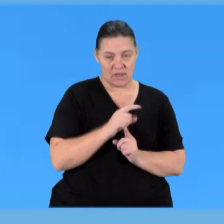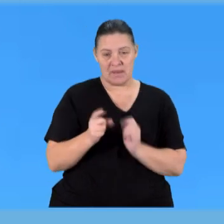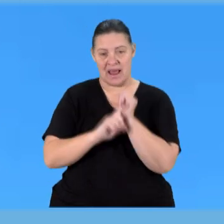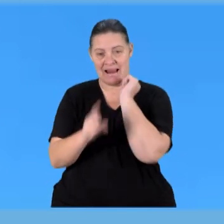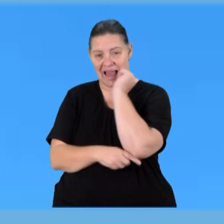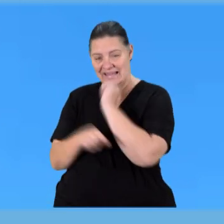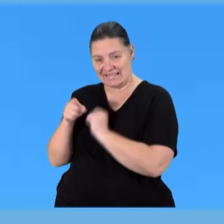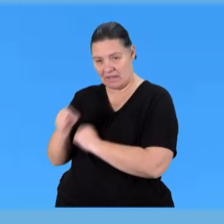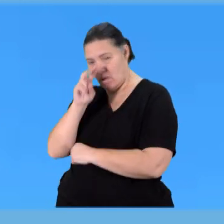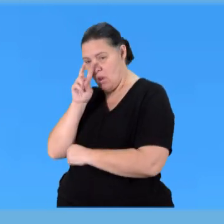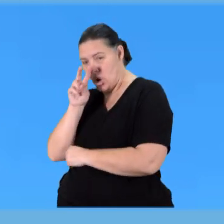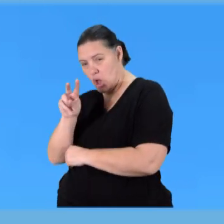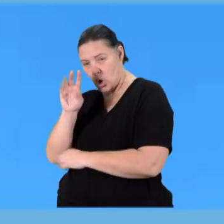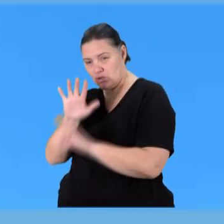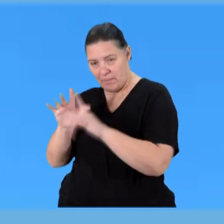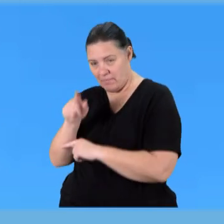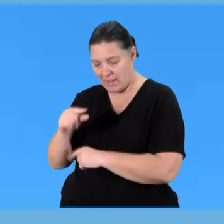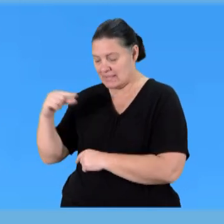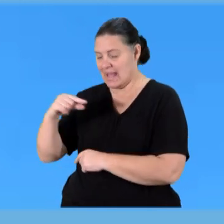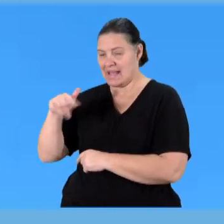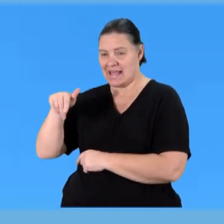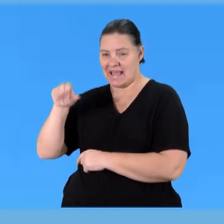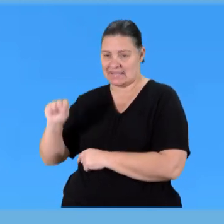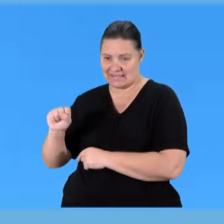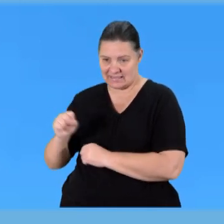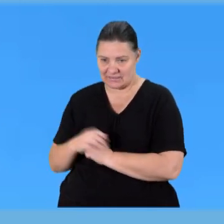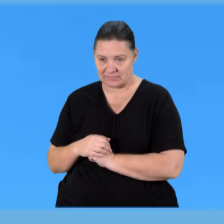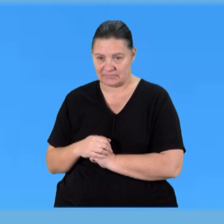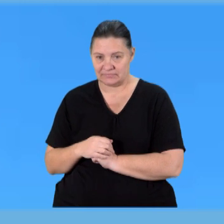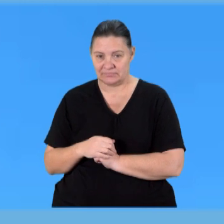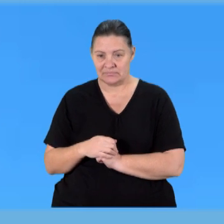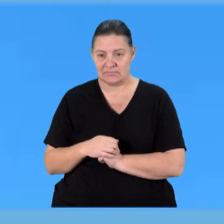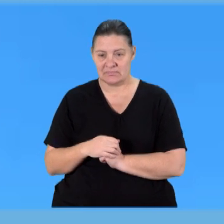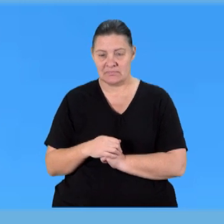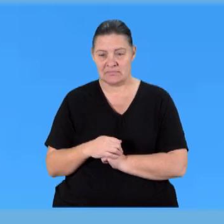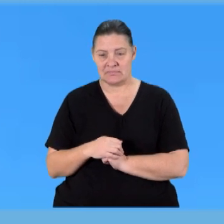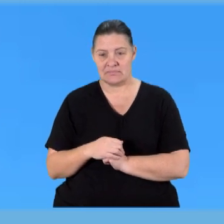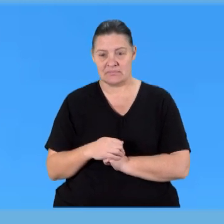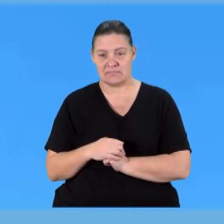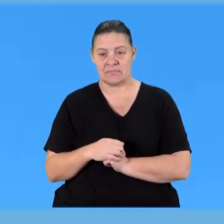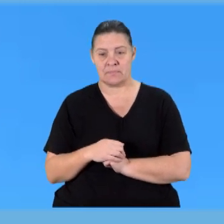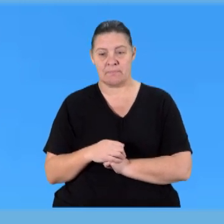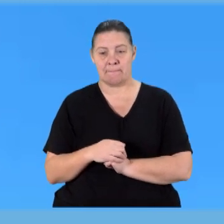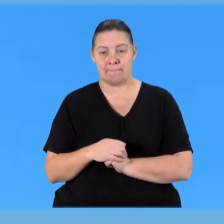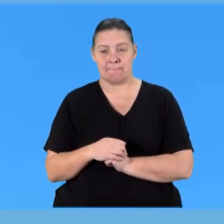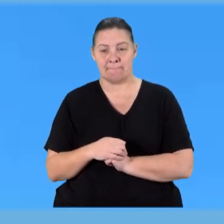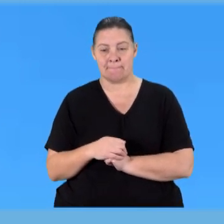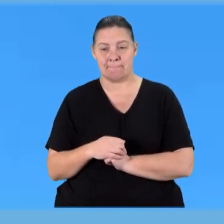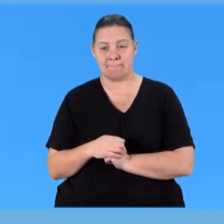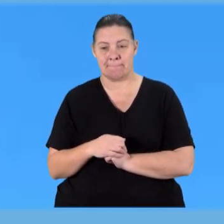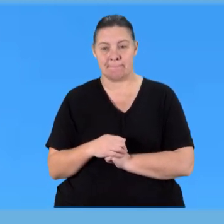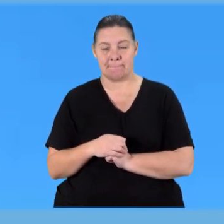And if this is a liquid, then the last one there, by merely looking at the shape and looking at the spaces between the particles, this is